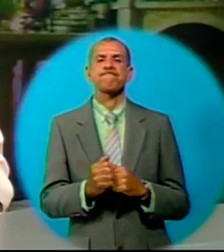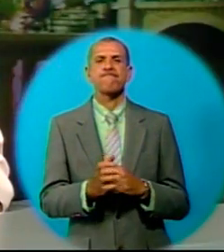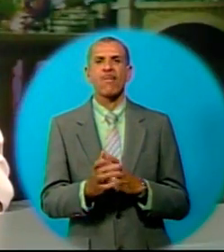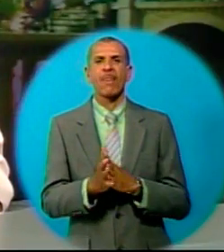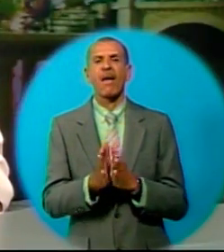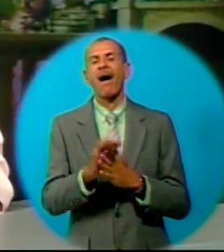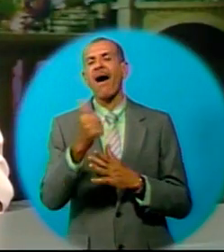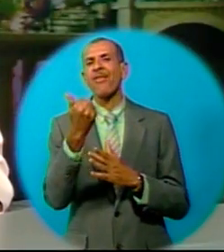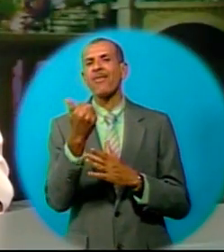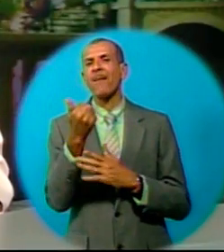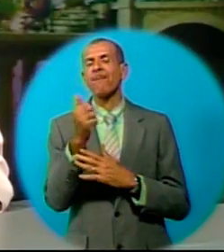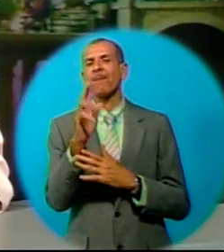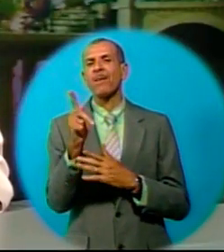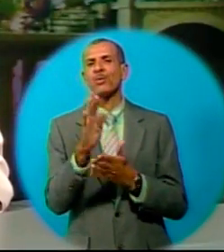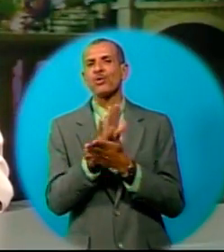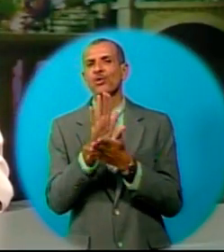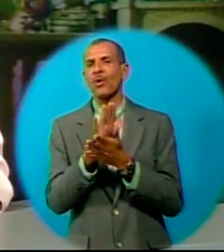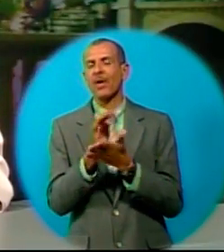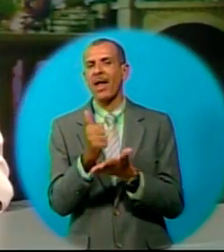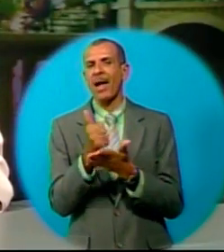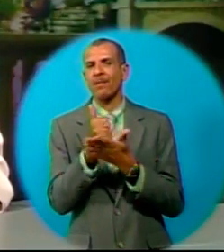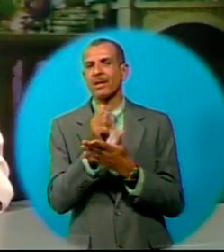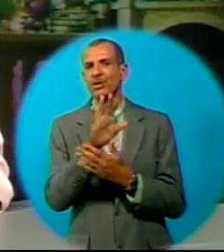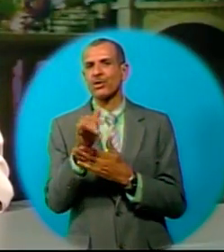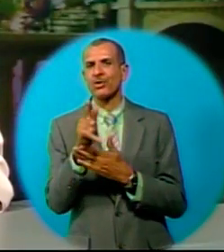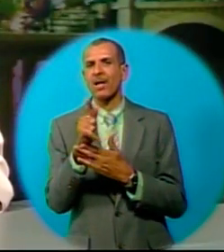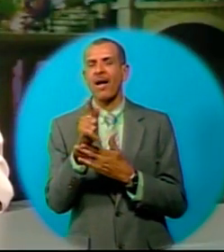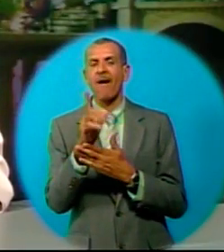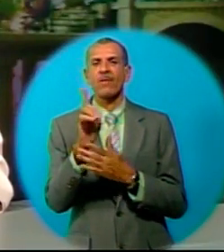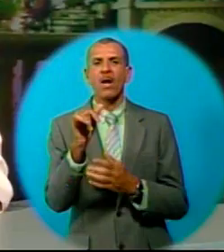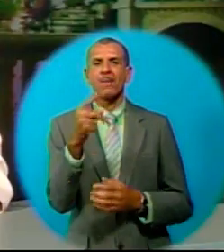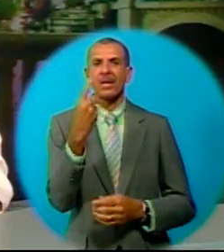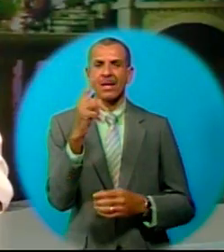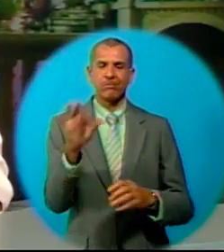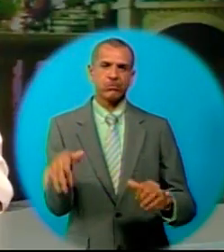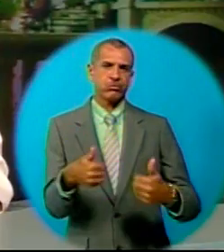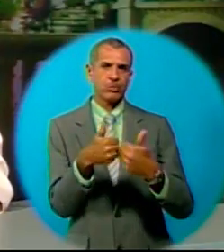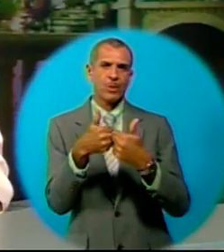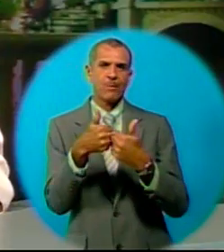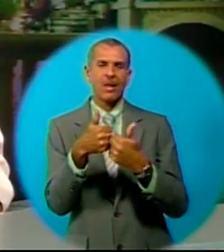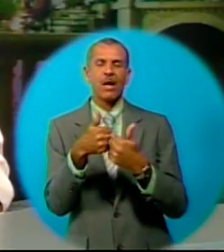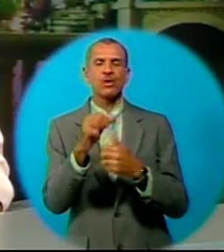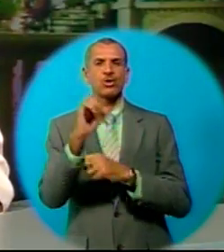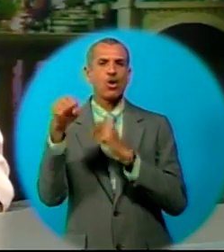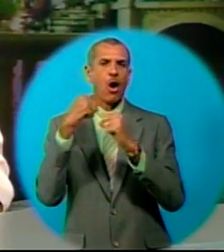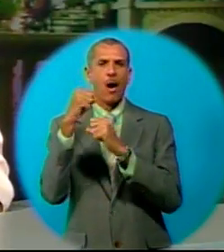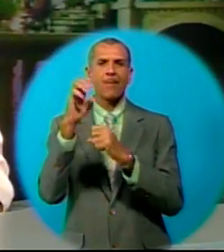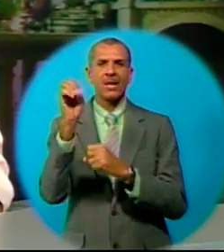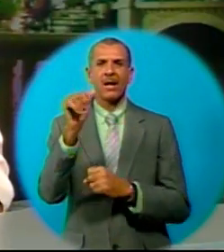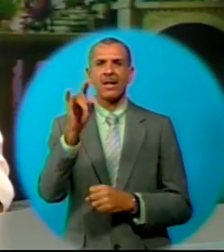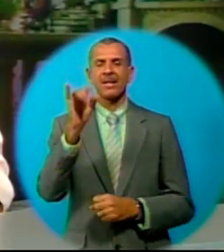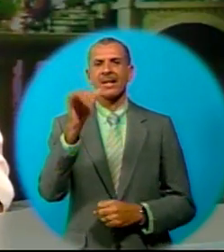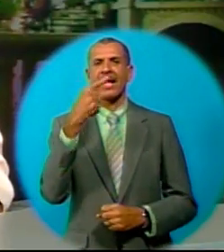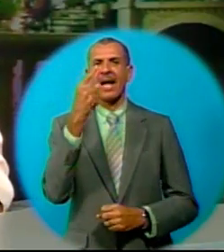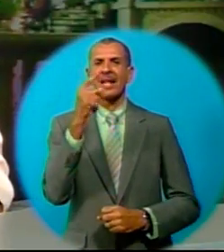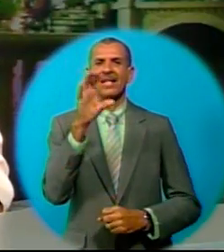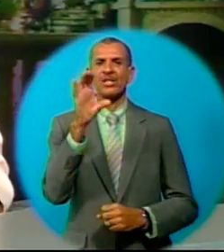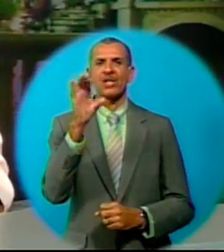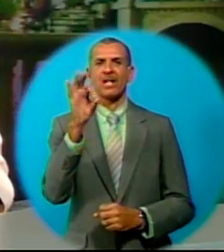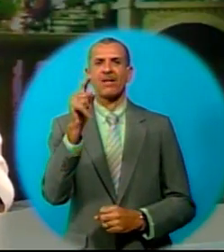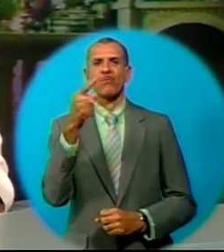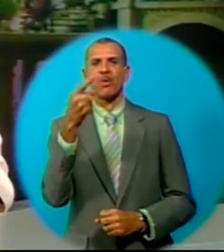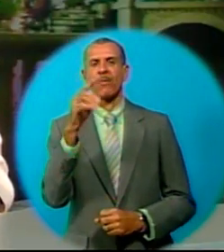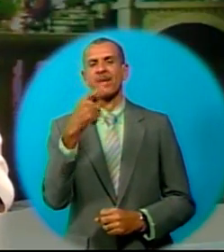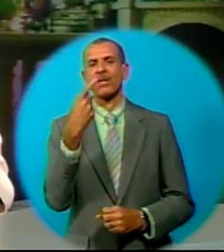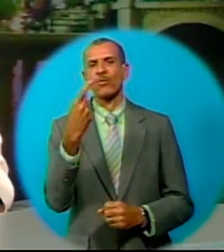Another primary school is helping out the children of Dominica, who were affected by Tropical Storm Erica. The Charles F. Broome Primary held a